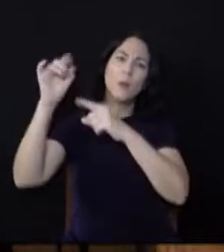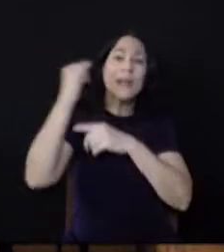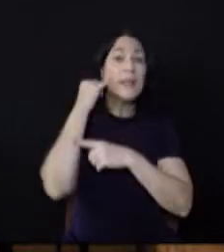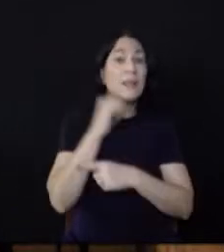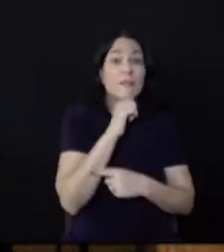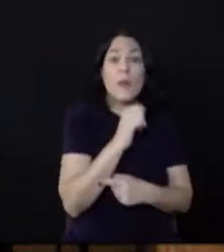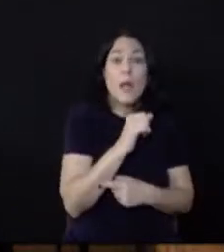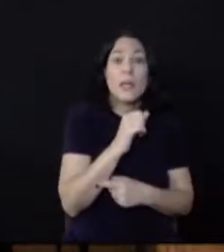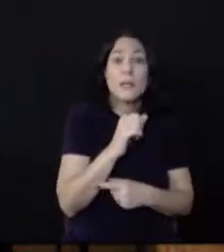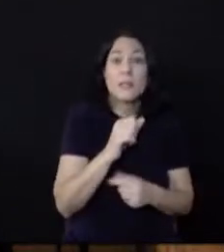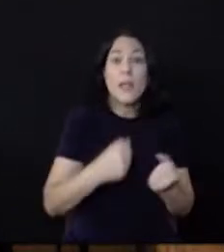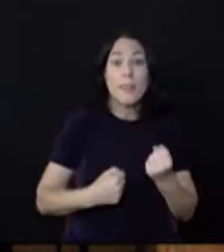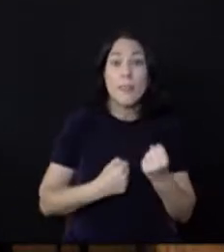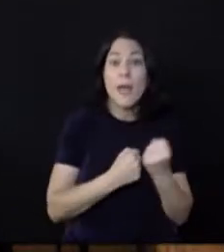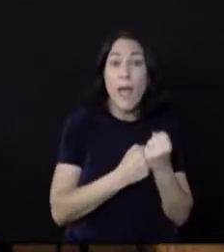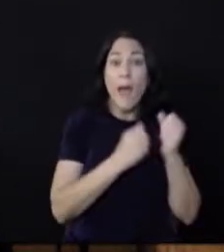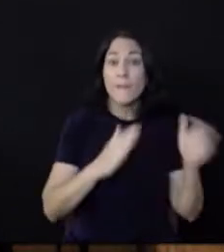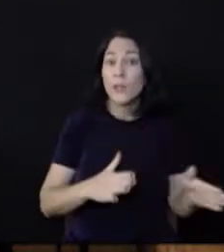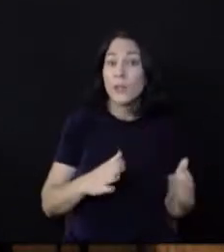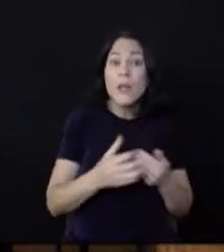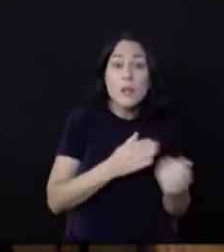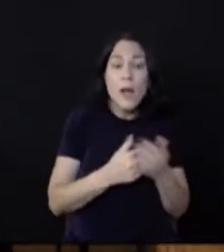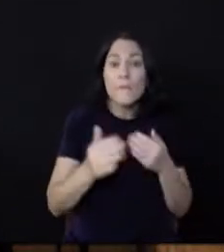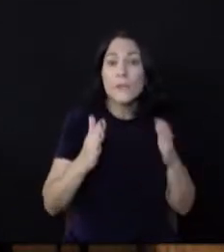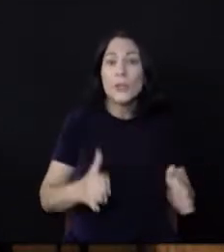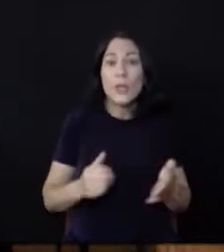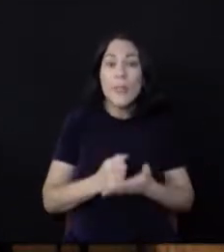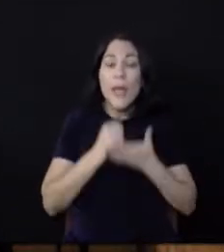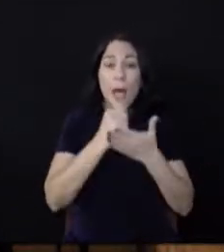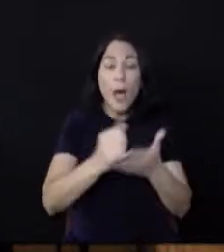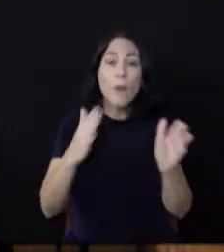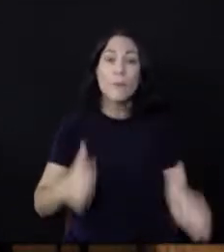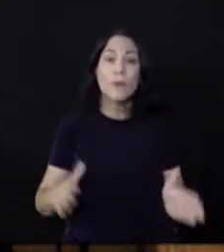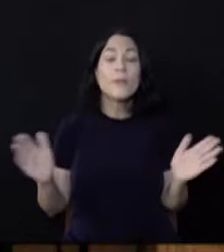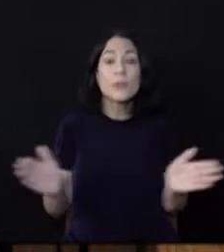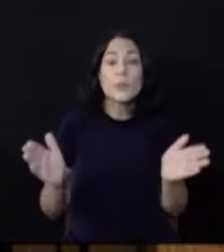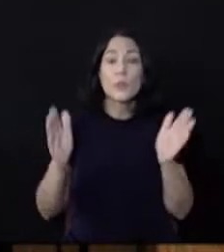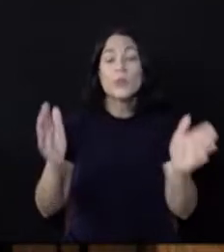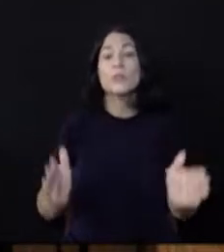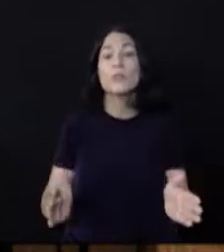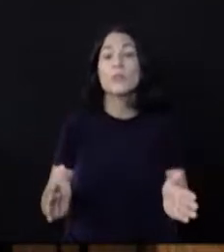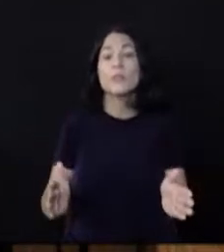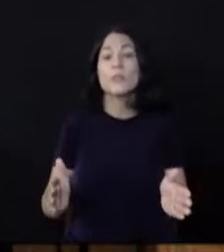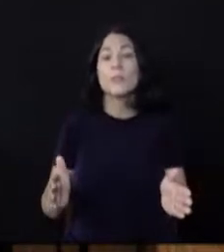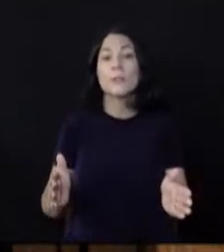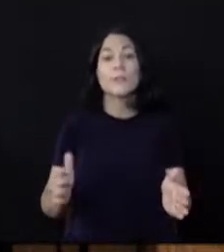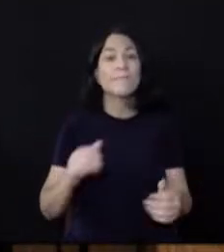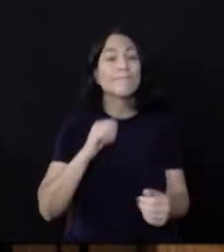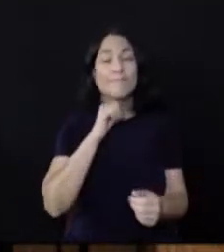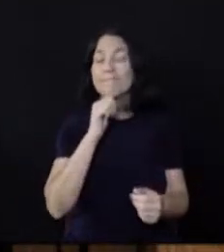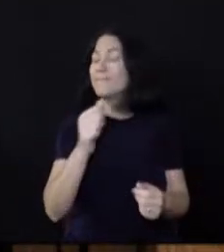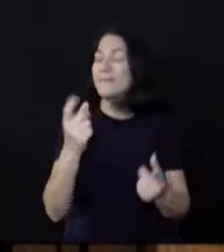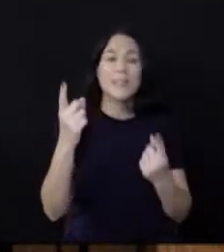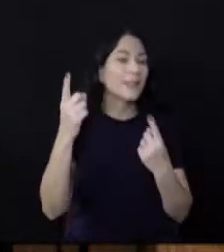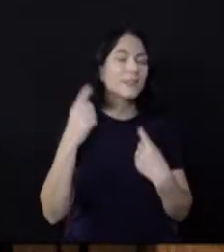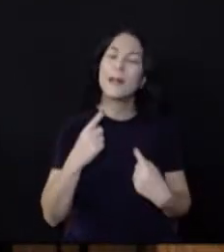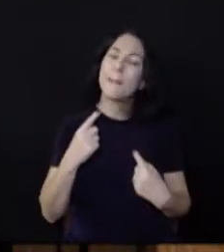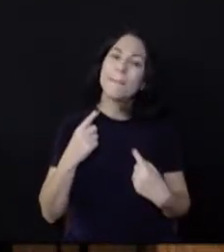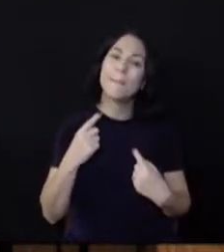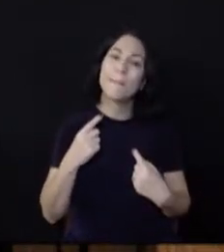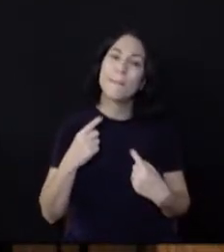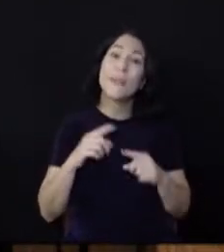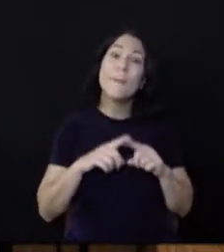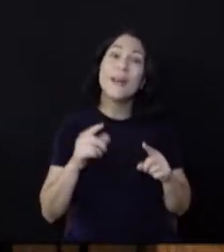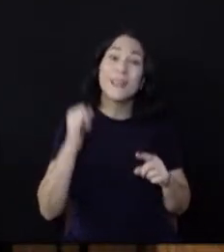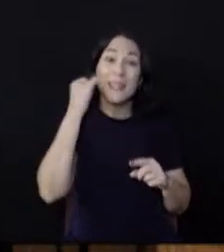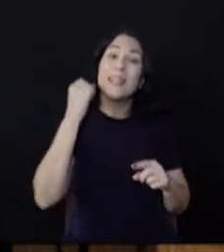the advocate, the comforter, the helper, the encourager won't come. But if I